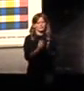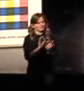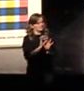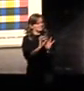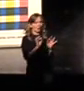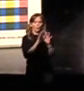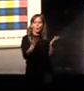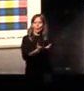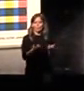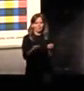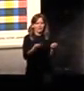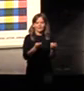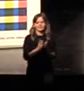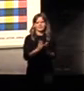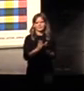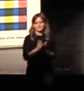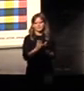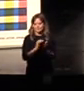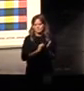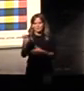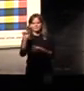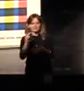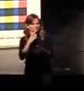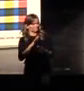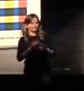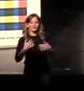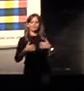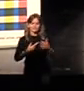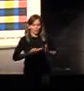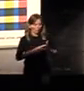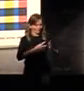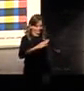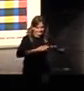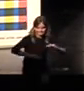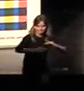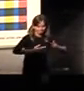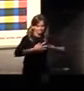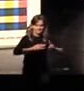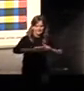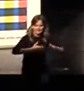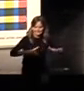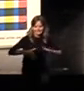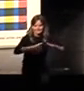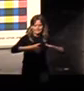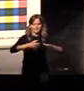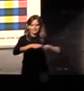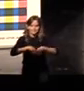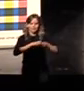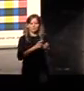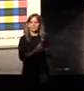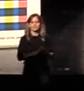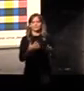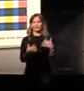fundamentalisme er intrest het in organizing seite in het démocratique weet zo the era of populism